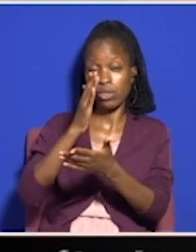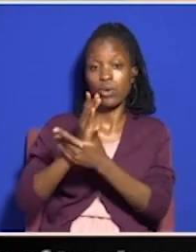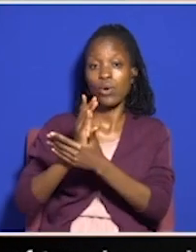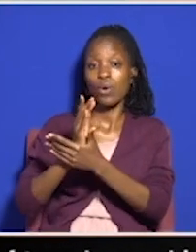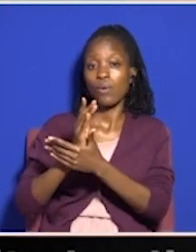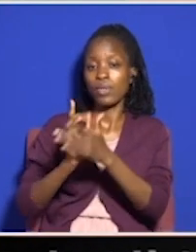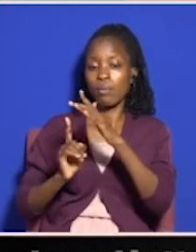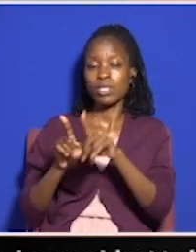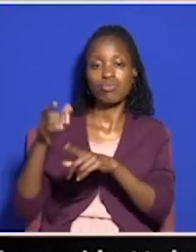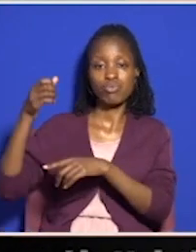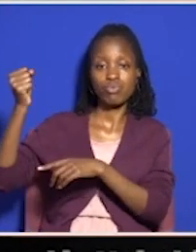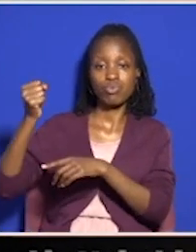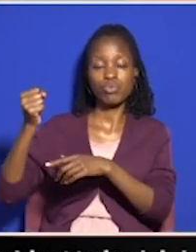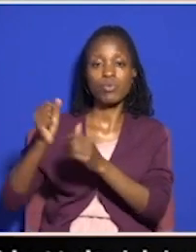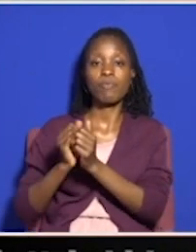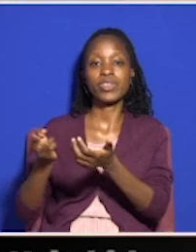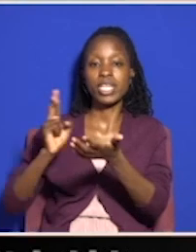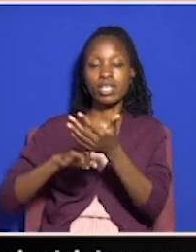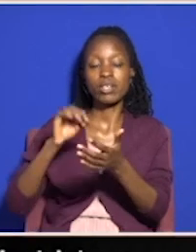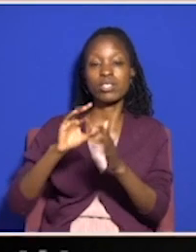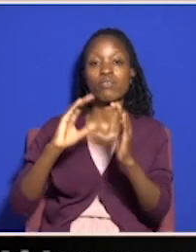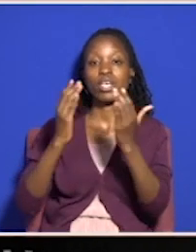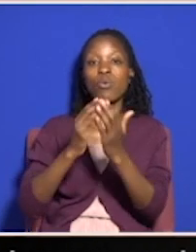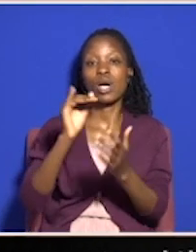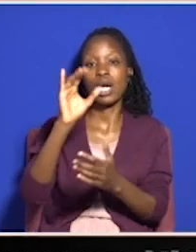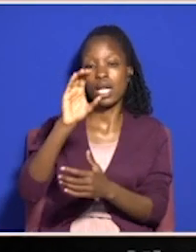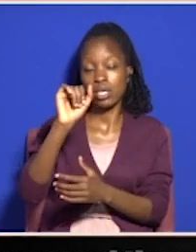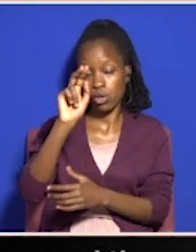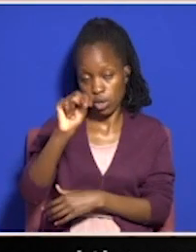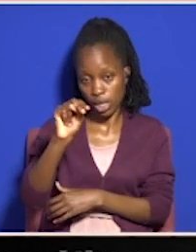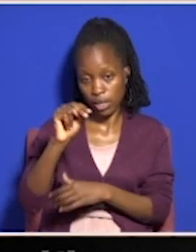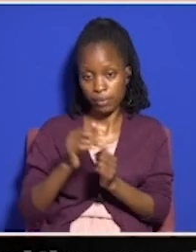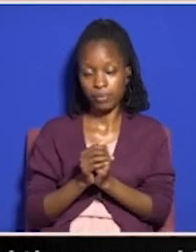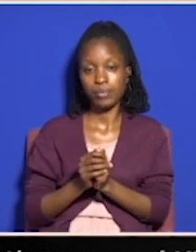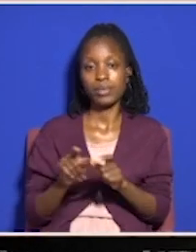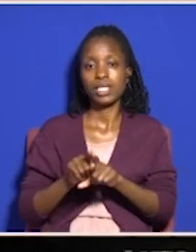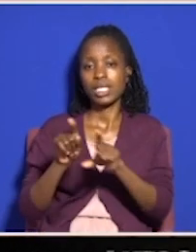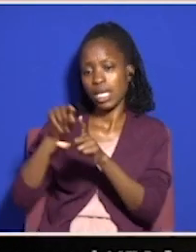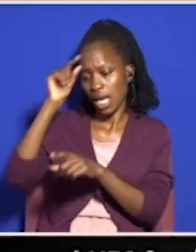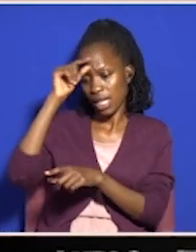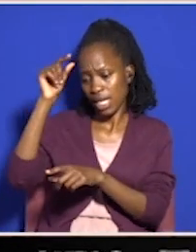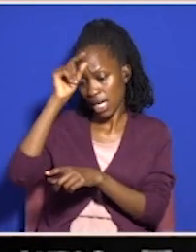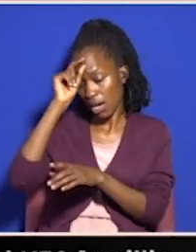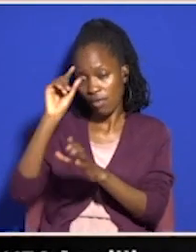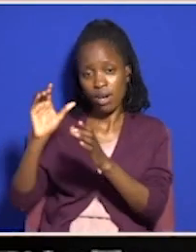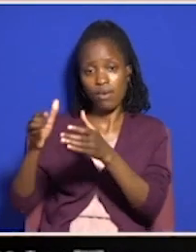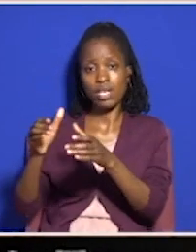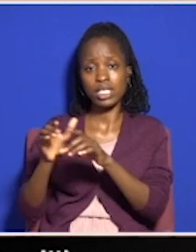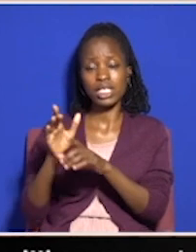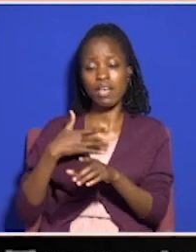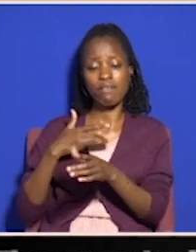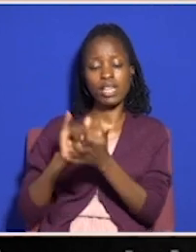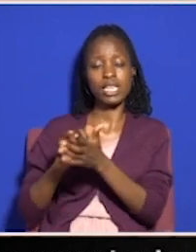has suspended the activities of the cryptocurrency project WorldCoin as government agencies assess potential